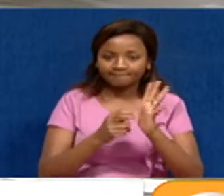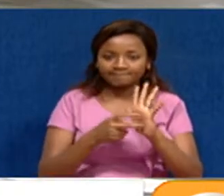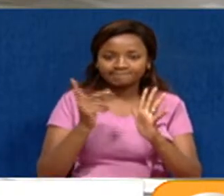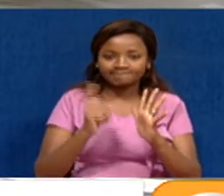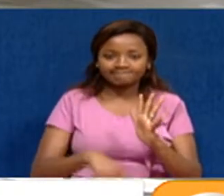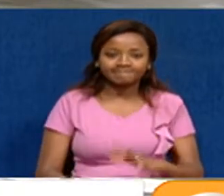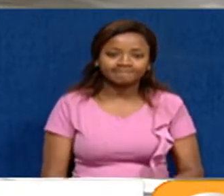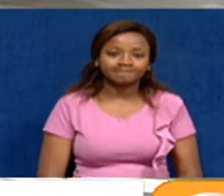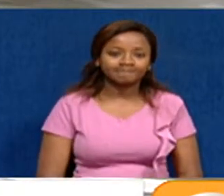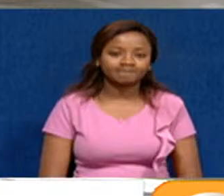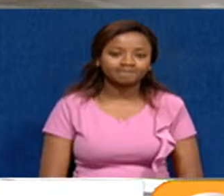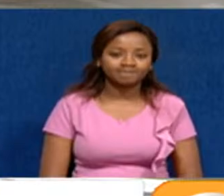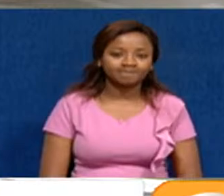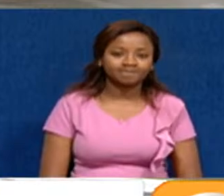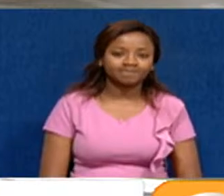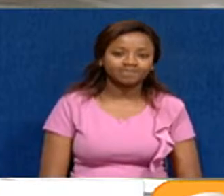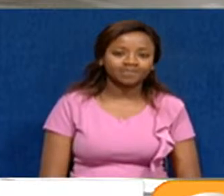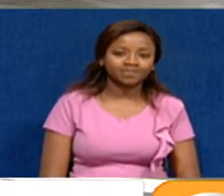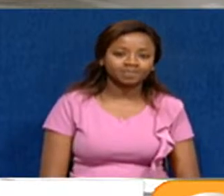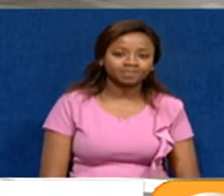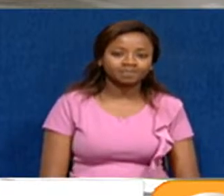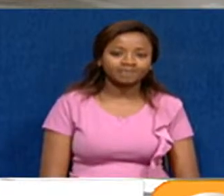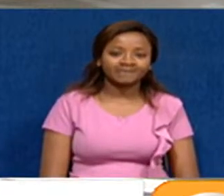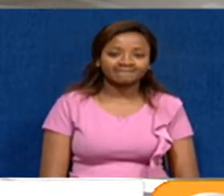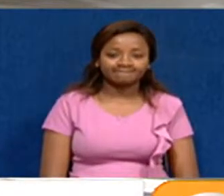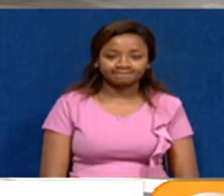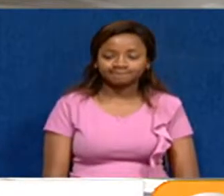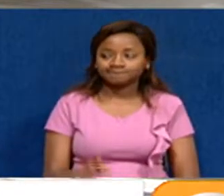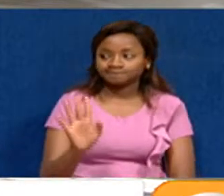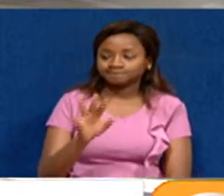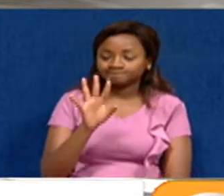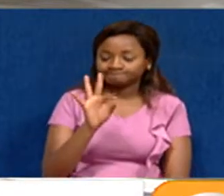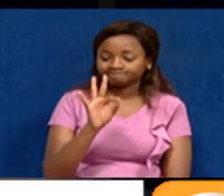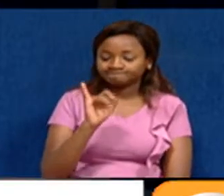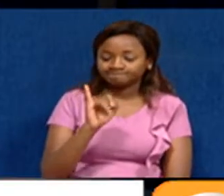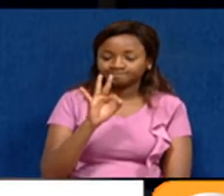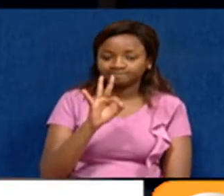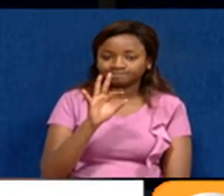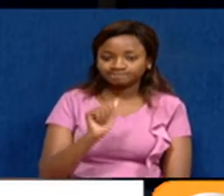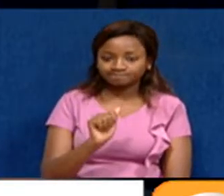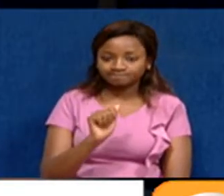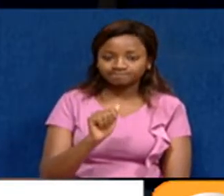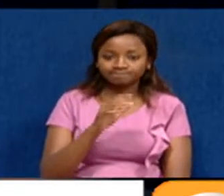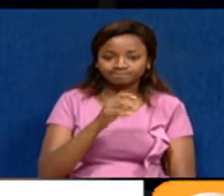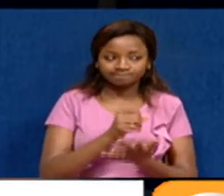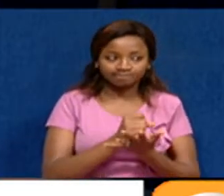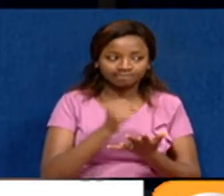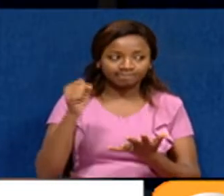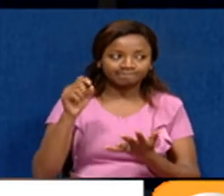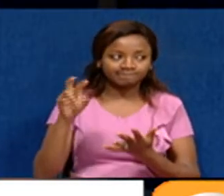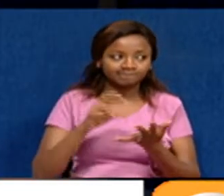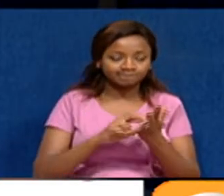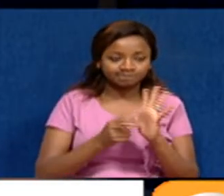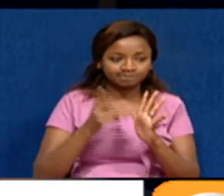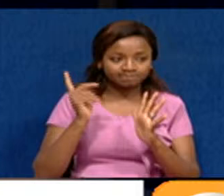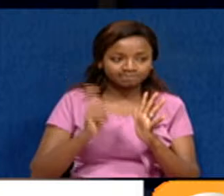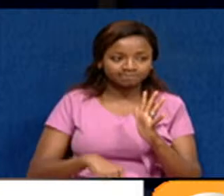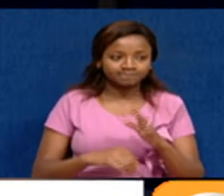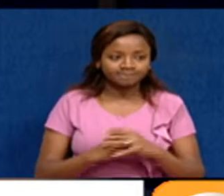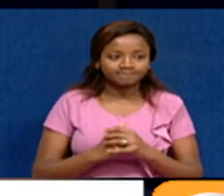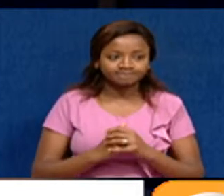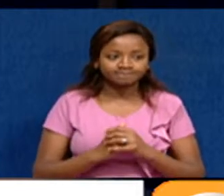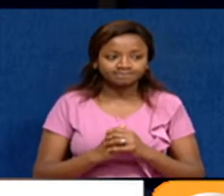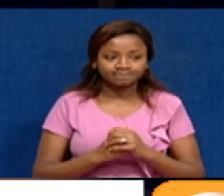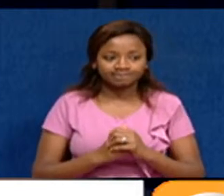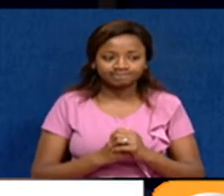Thank you very much, Wahiga. A FIFA suspension means that, first and foremost, let us begin